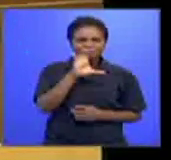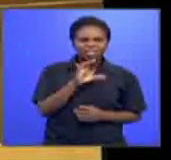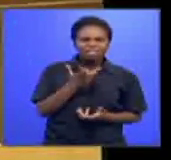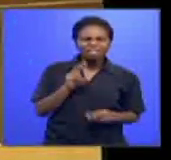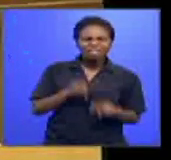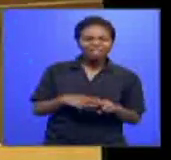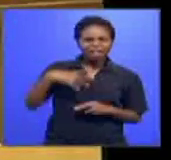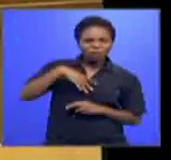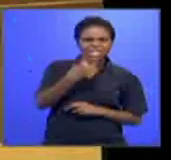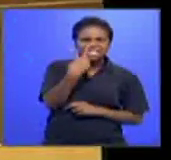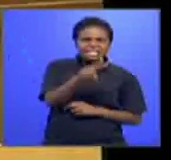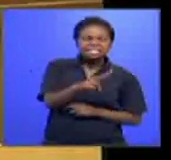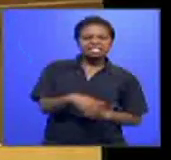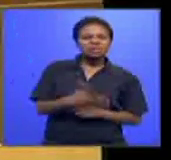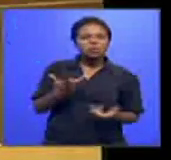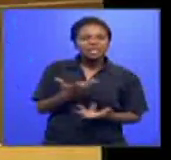Babatla ubon.